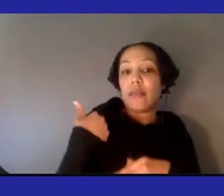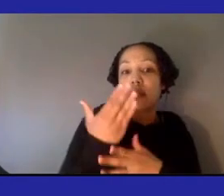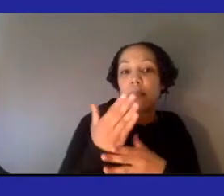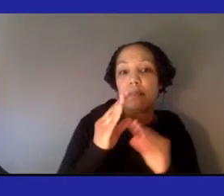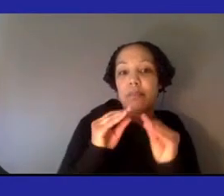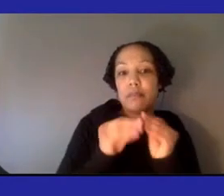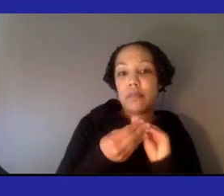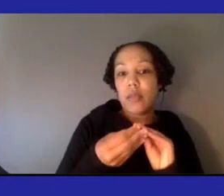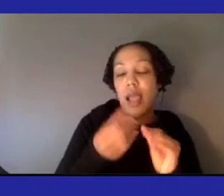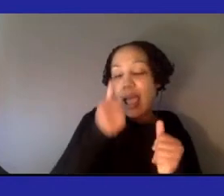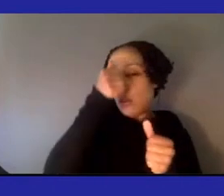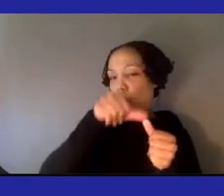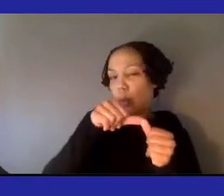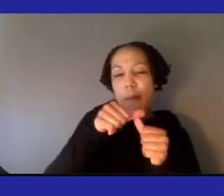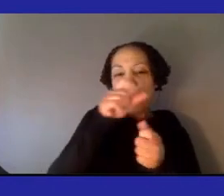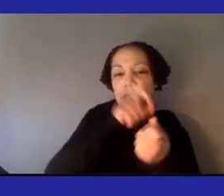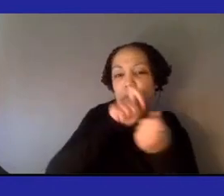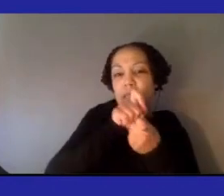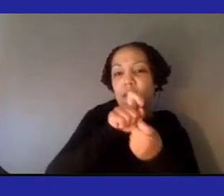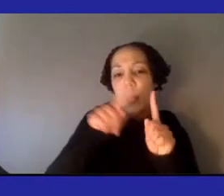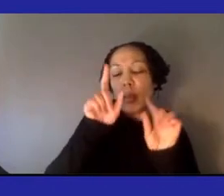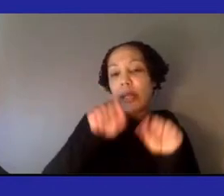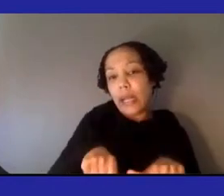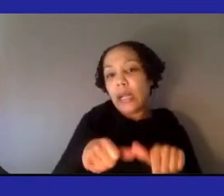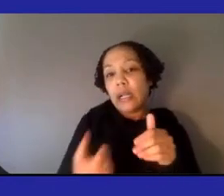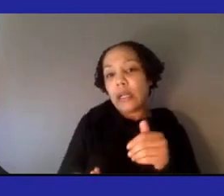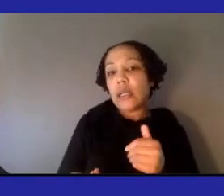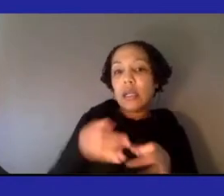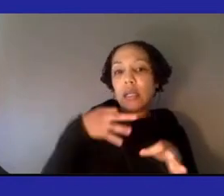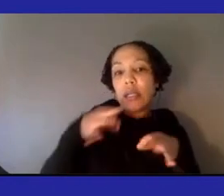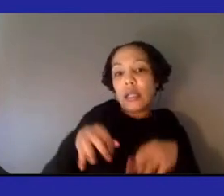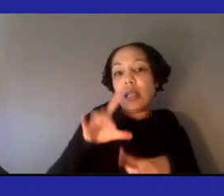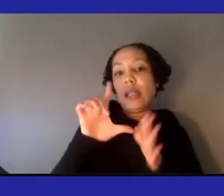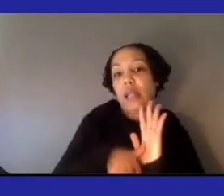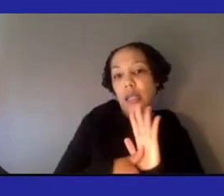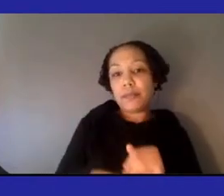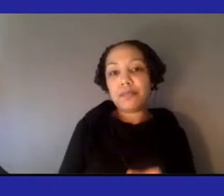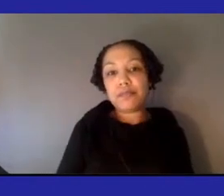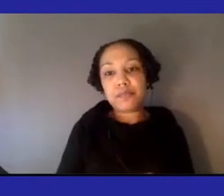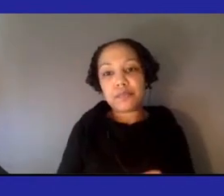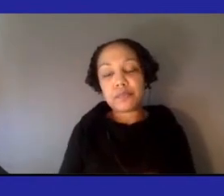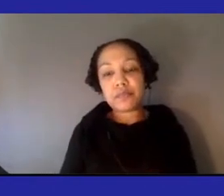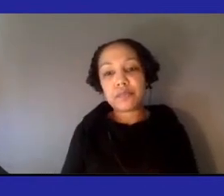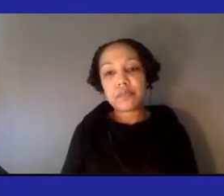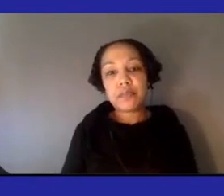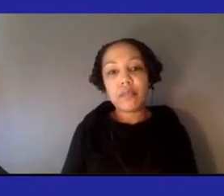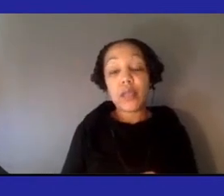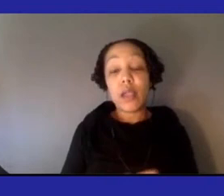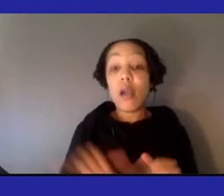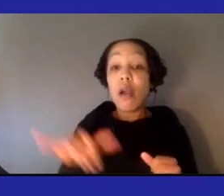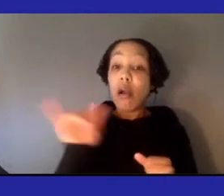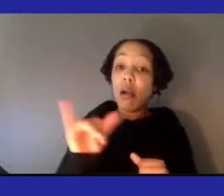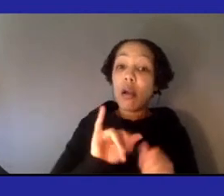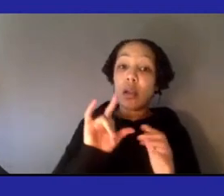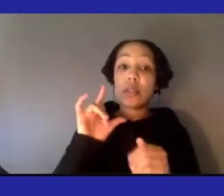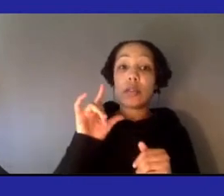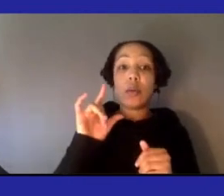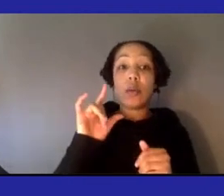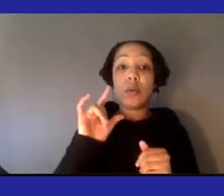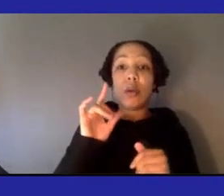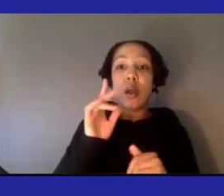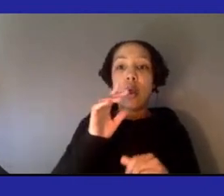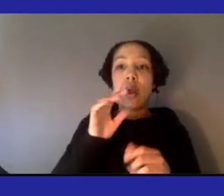we can circle back with that. Okay. Thank you. Yep. And then, what is the nature of our relationship with the